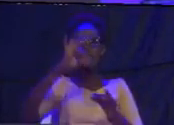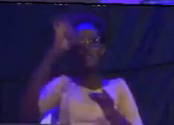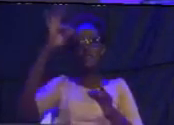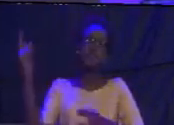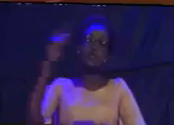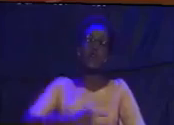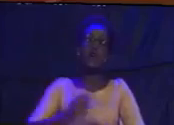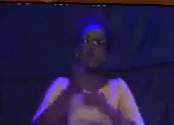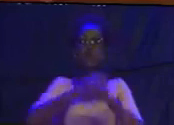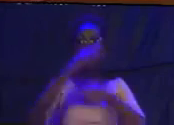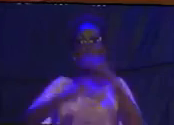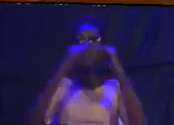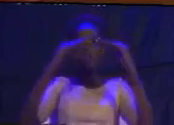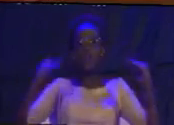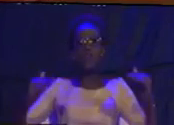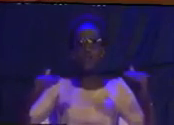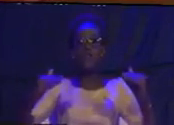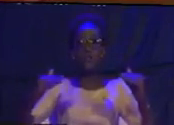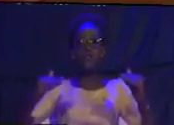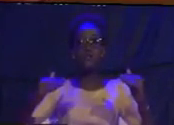Spirit came from heaven.